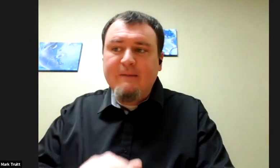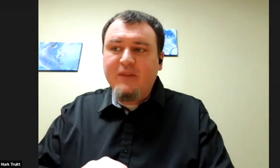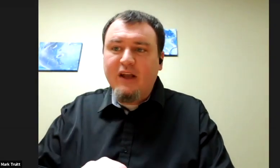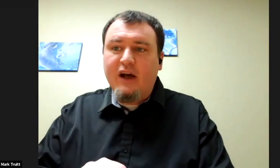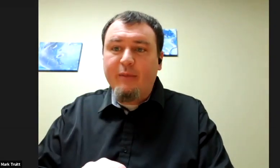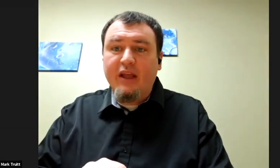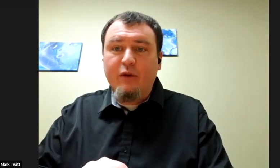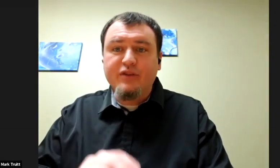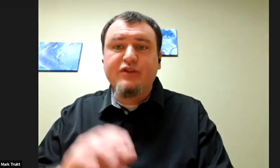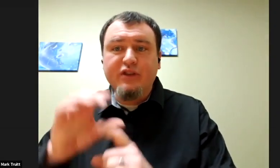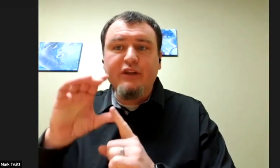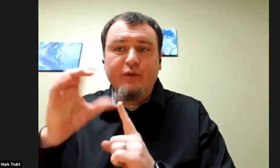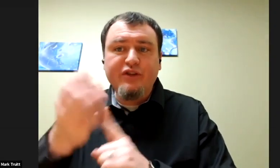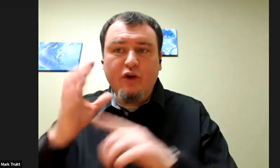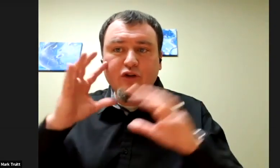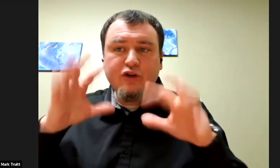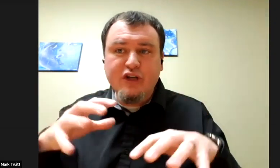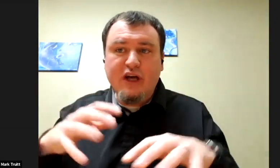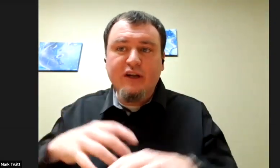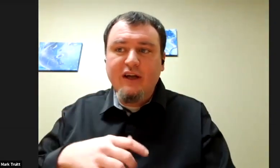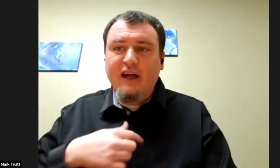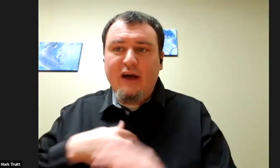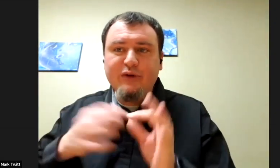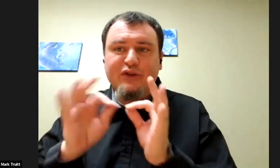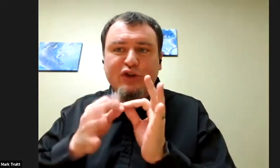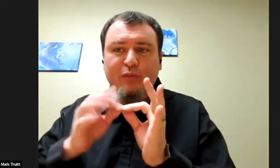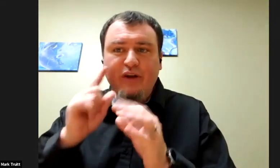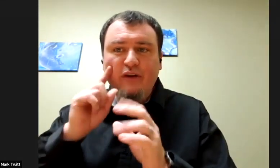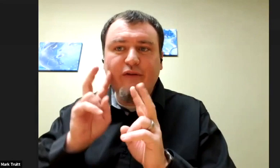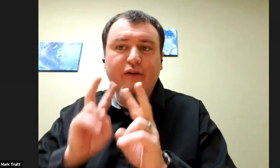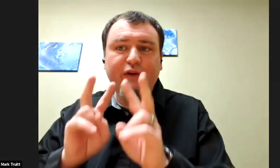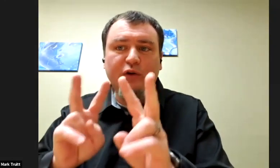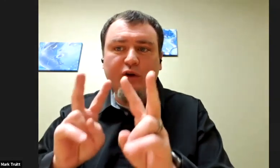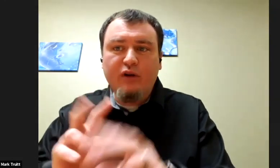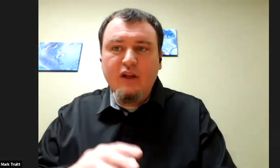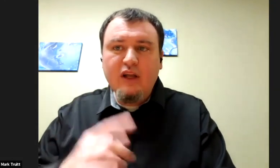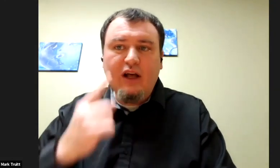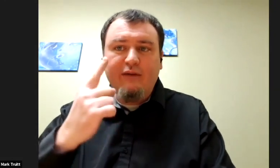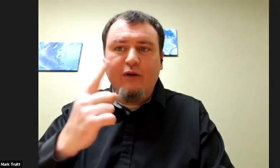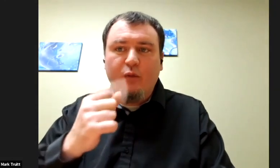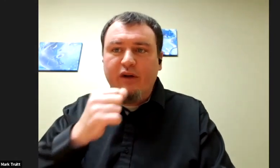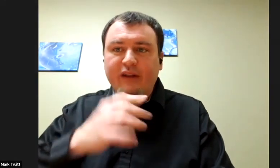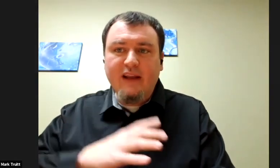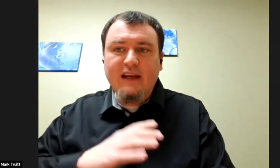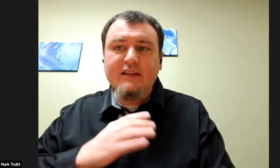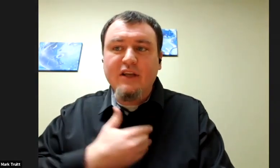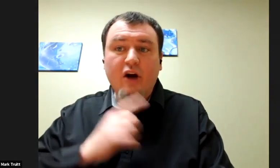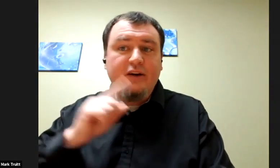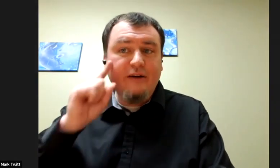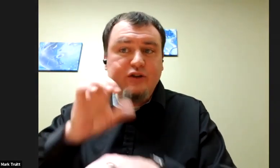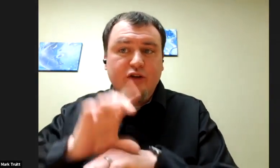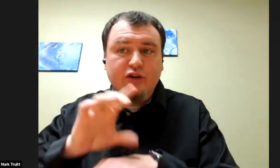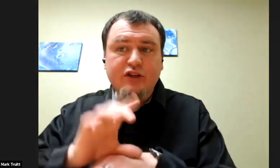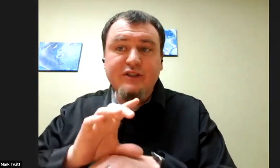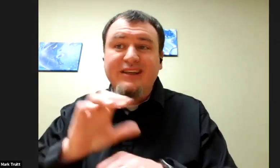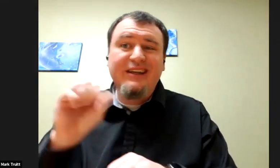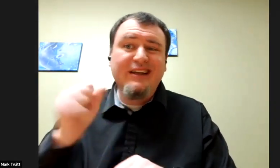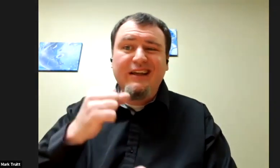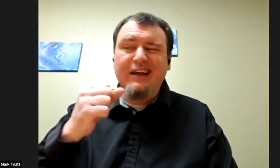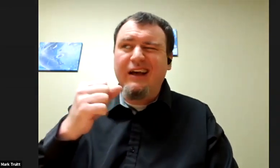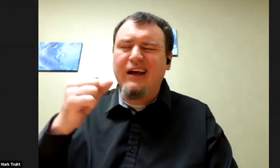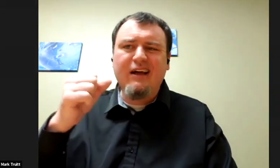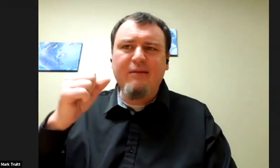church. It was culture shock. I was interpreting for a funeral for one of the ladies in our deaf